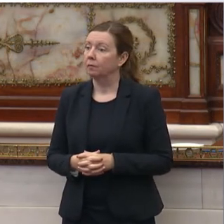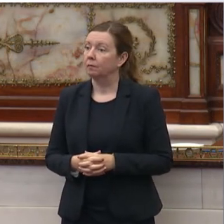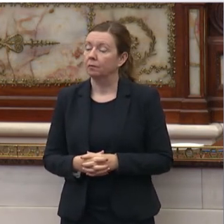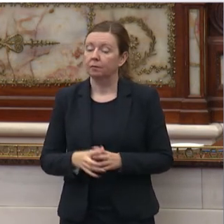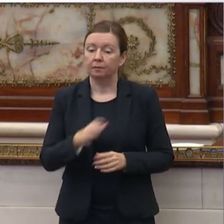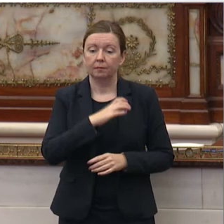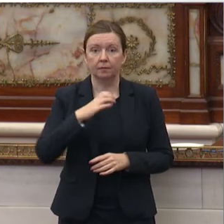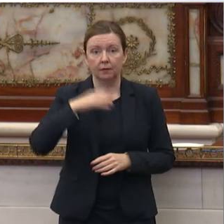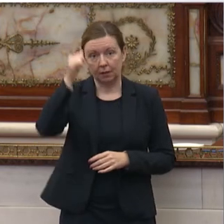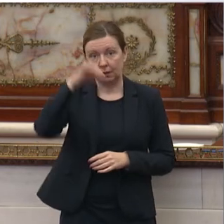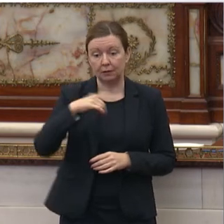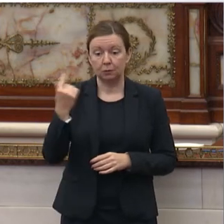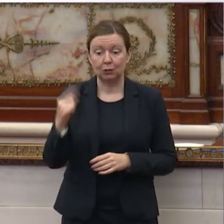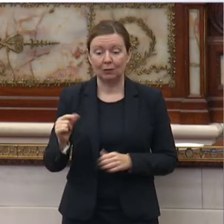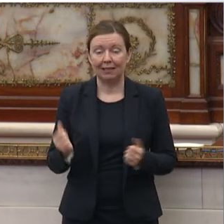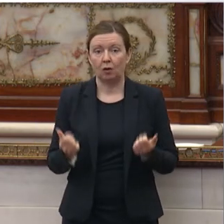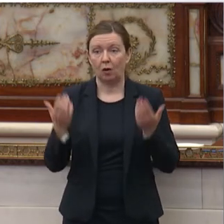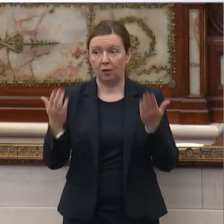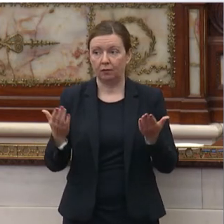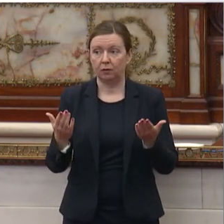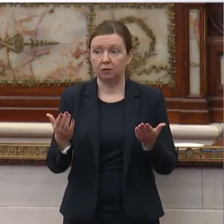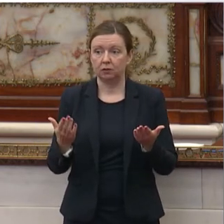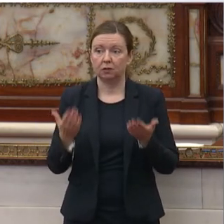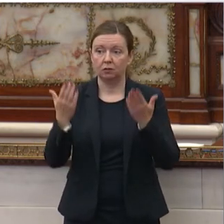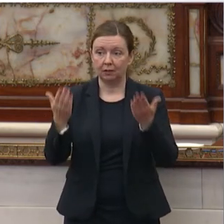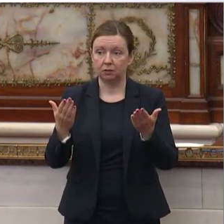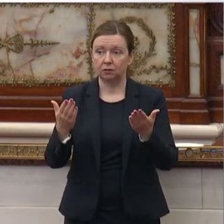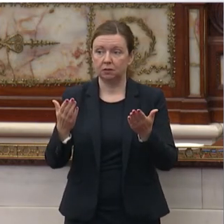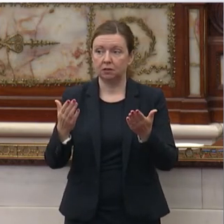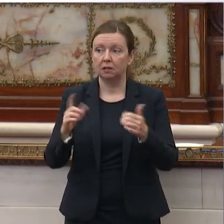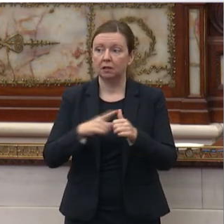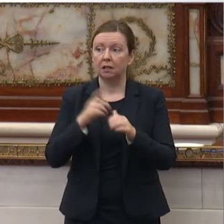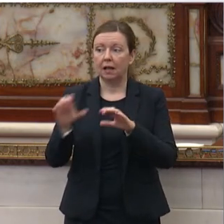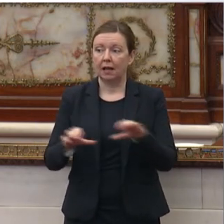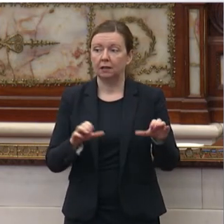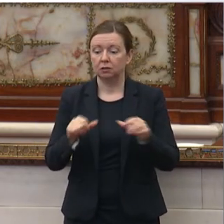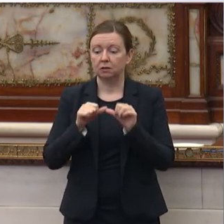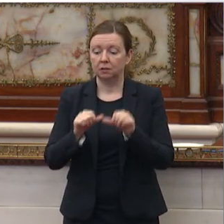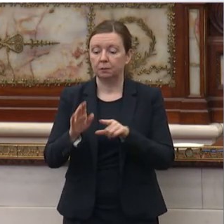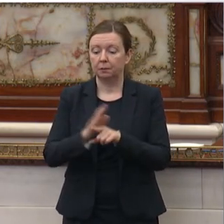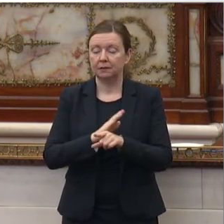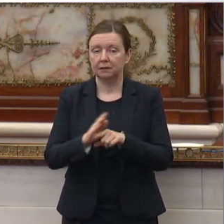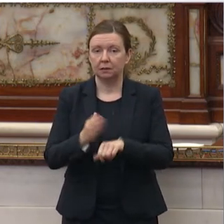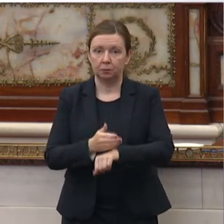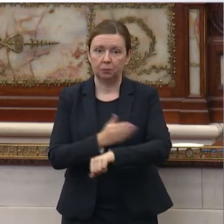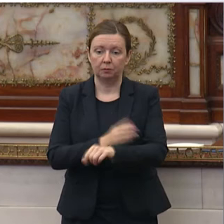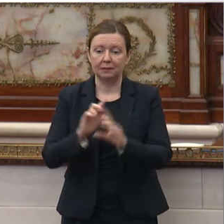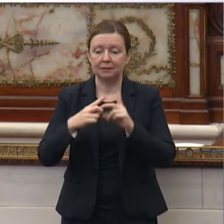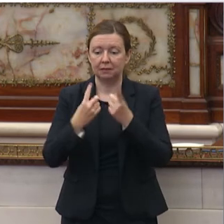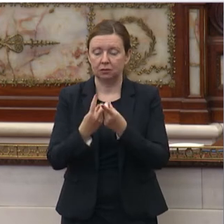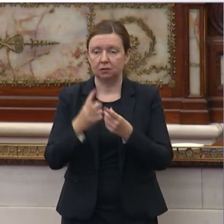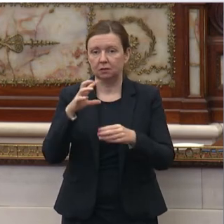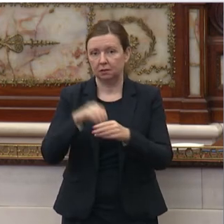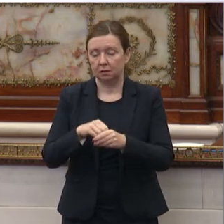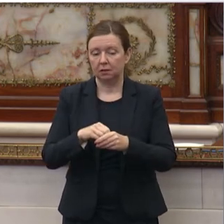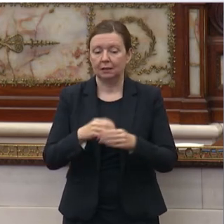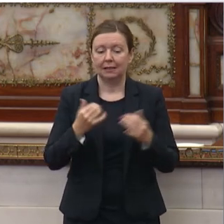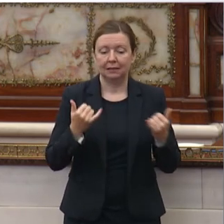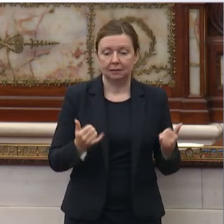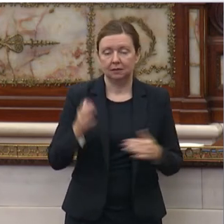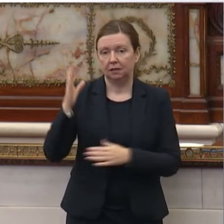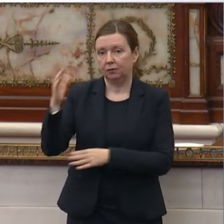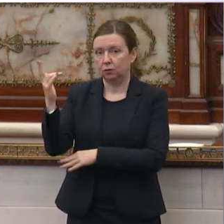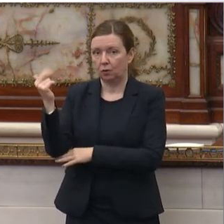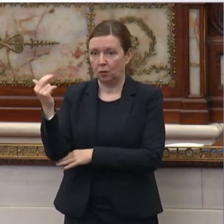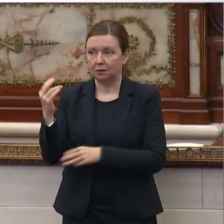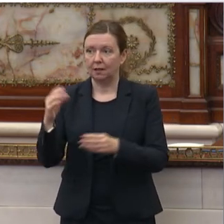Councilman Green offers a resolution initiating action to continue a business improvement district encompassing certain existing and future hotel properties within